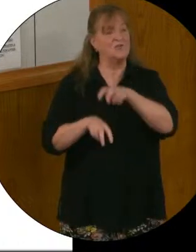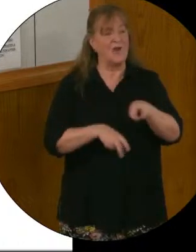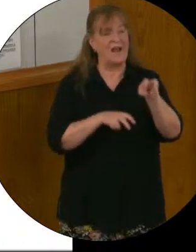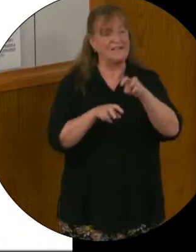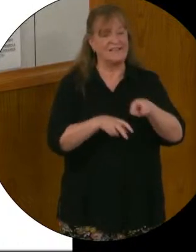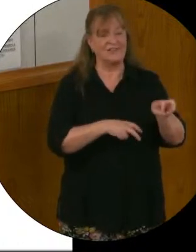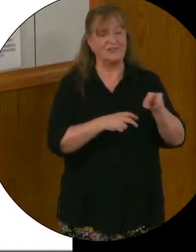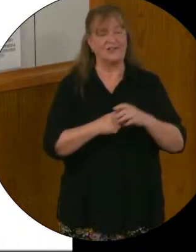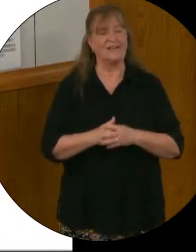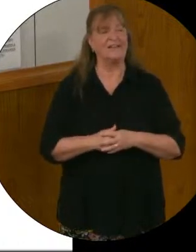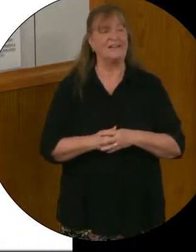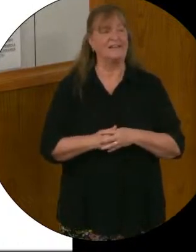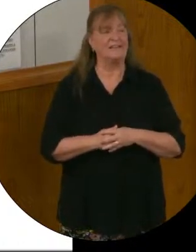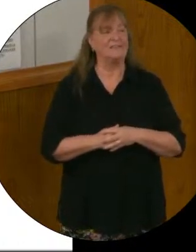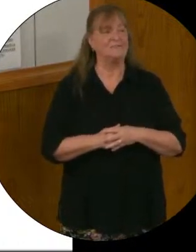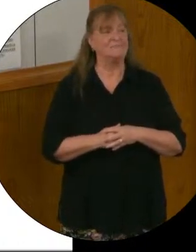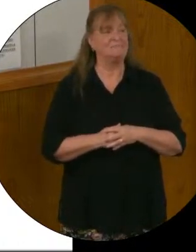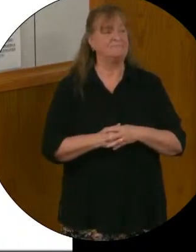Moore.